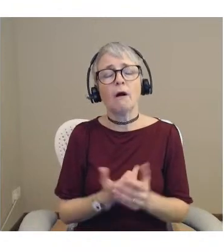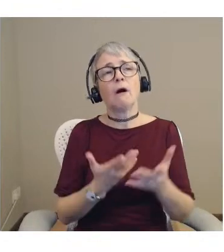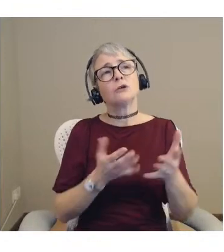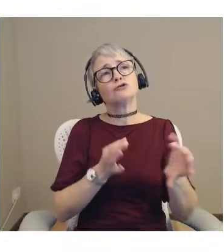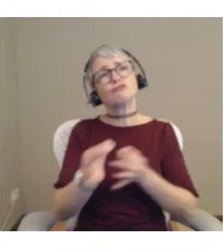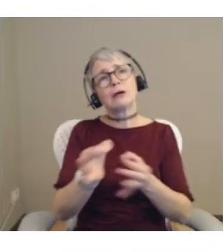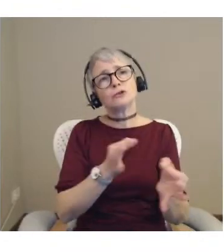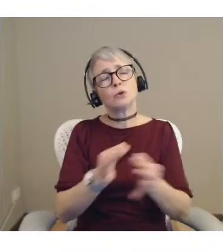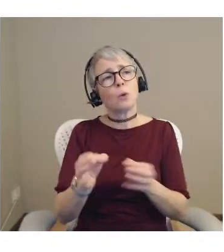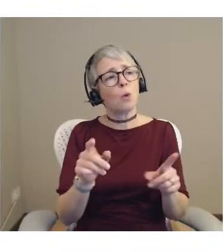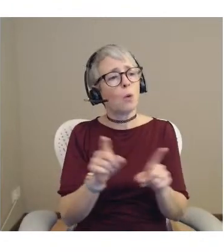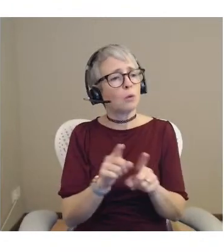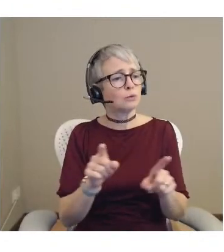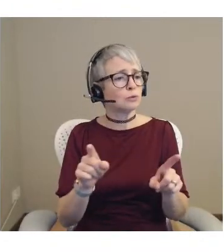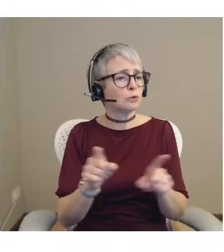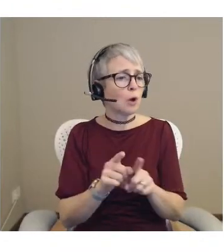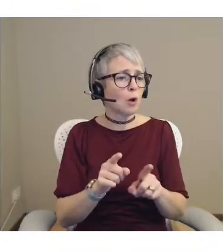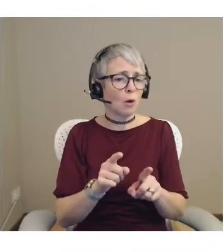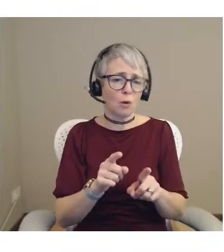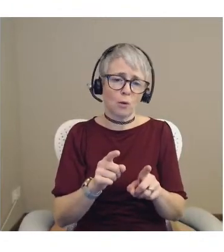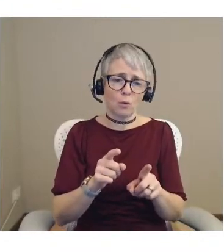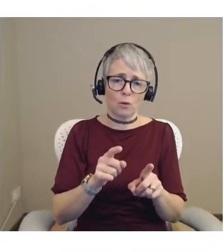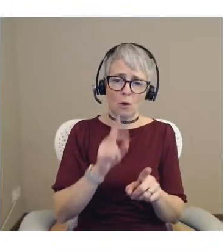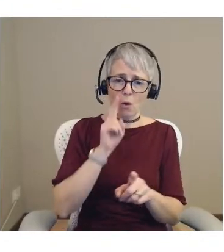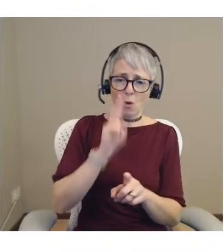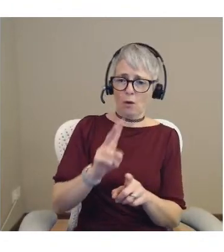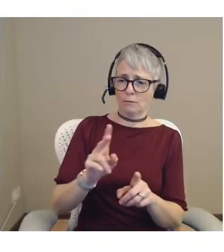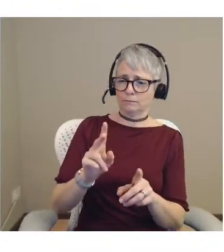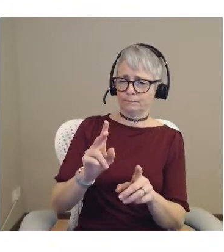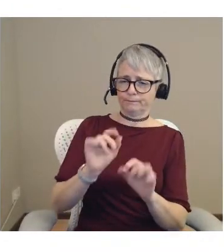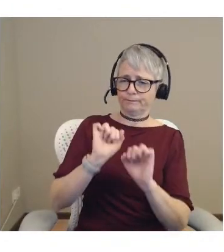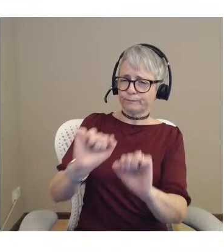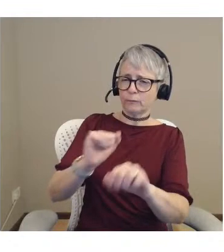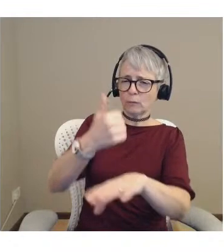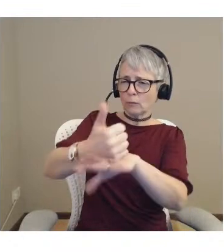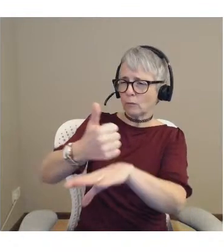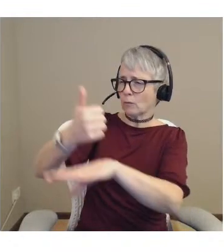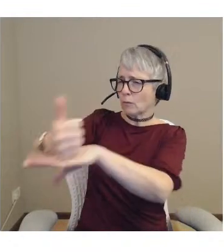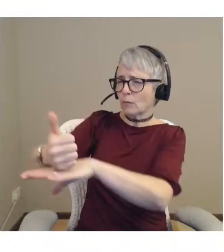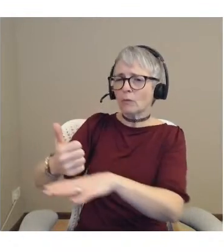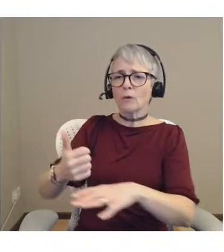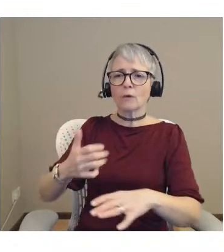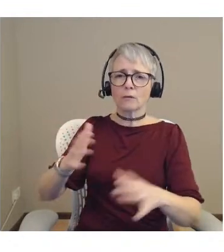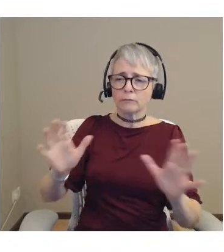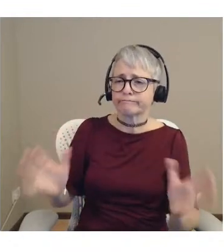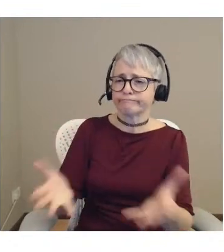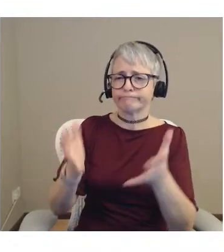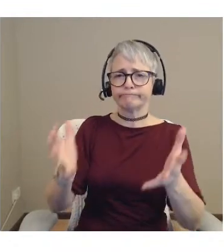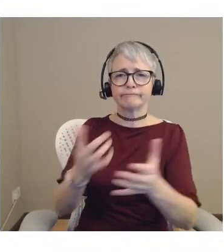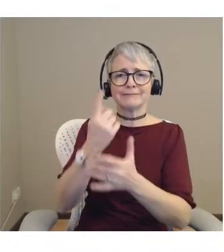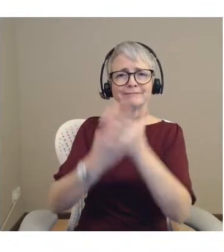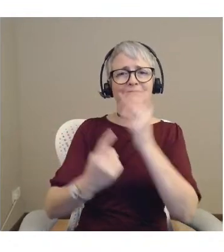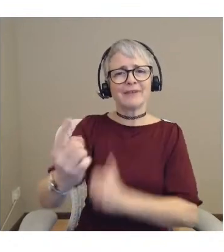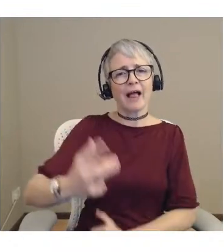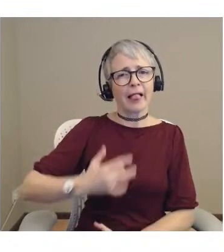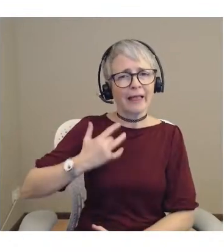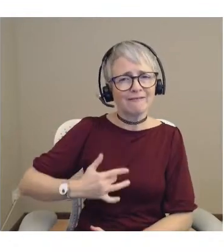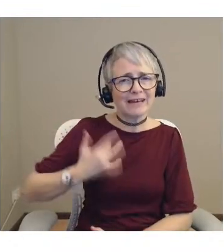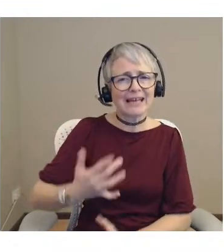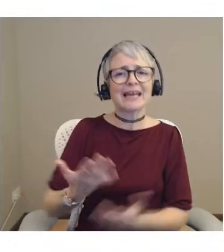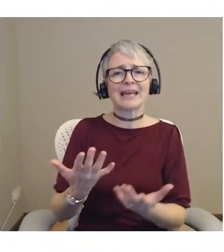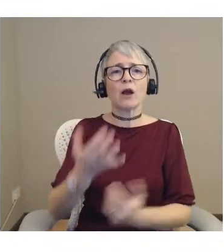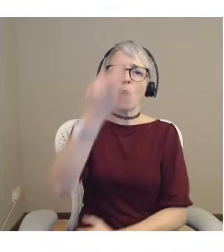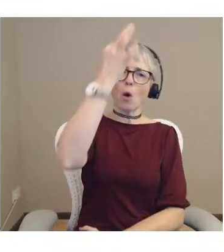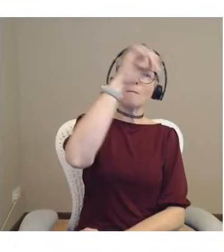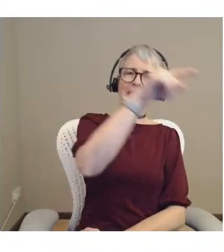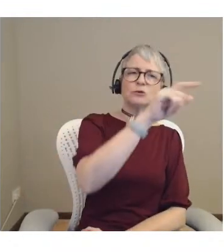the institutionalization, on supporting independent living in the community. The Commission will present a set of guidelines